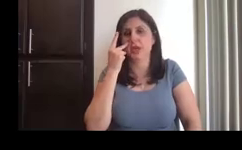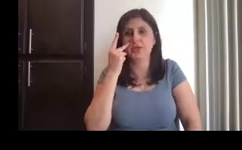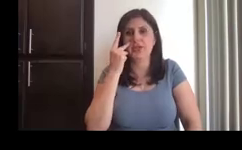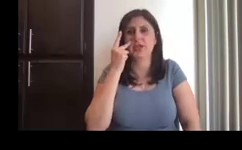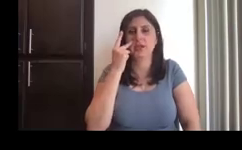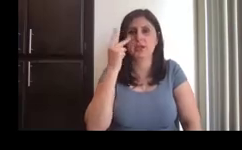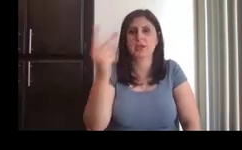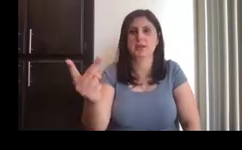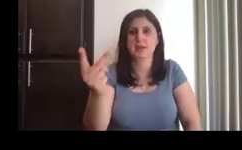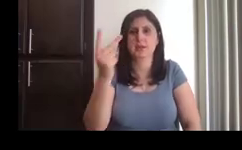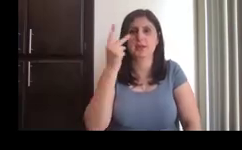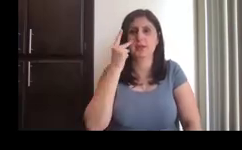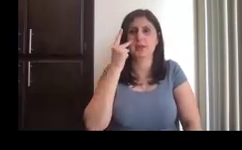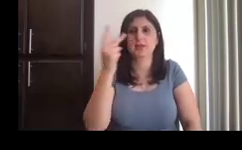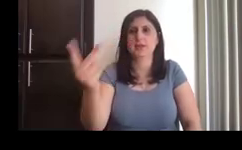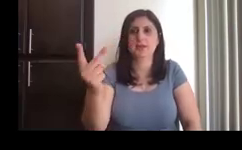watching movie.